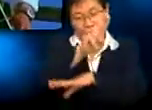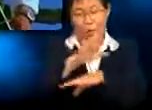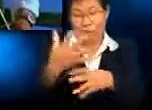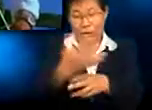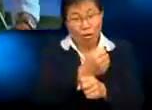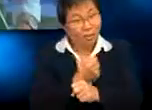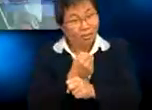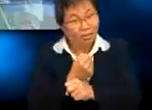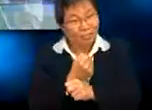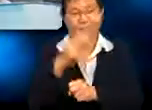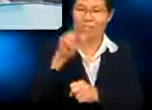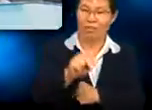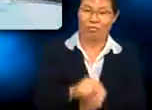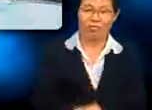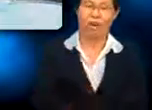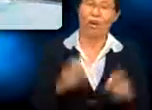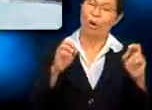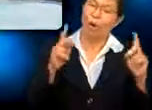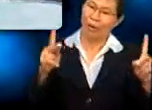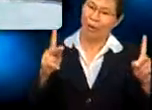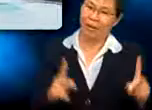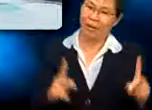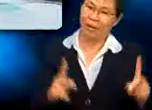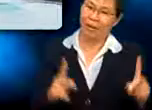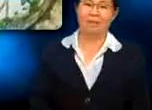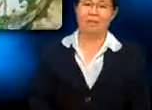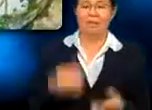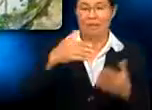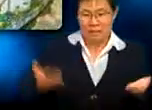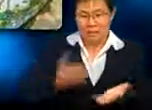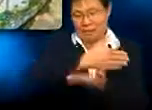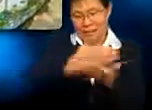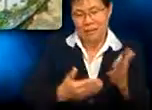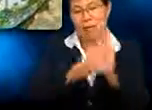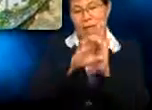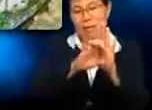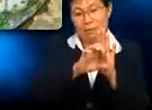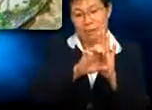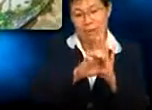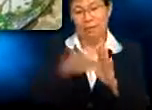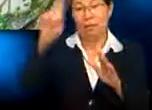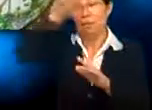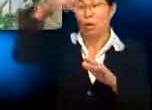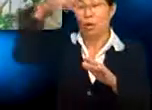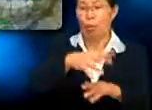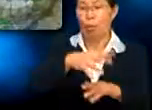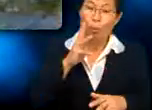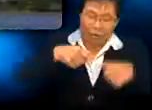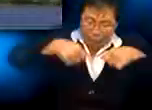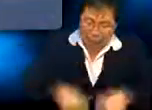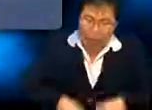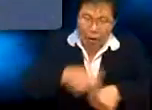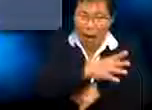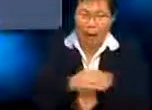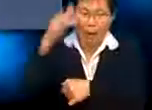Got it? No? Okay, here are some examples. The solar water pump and